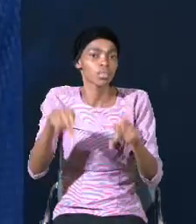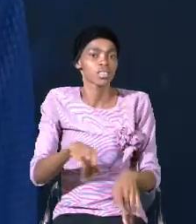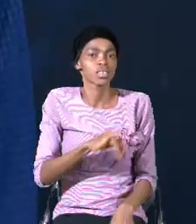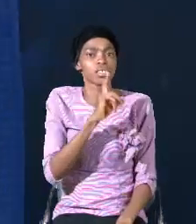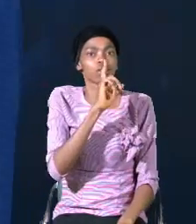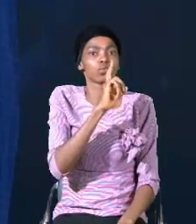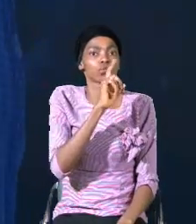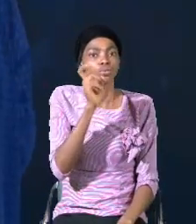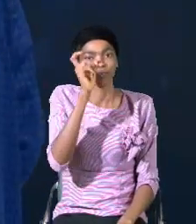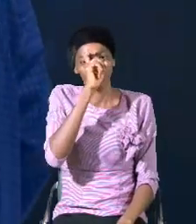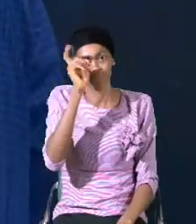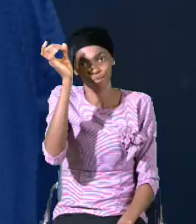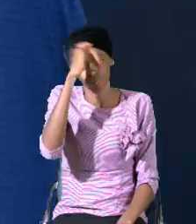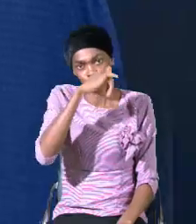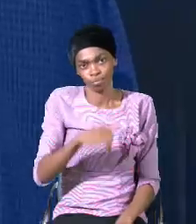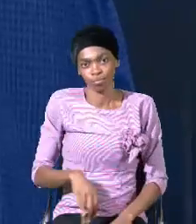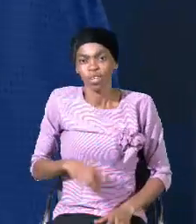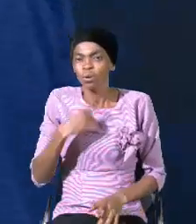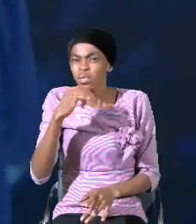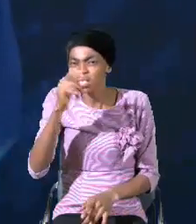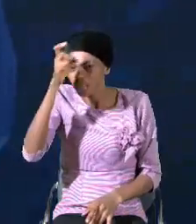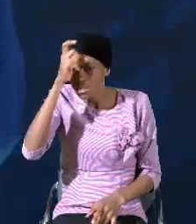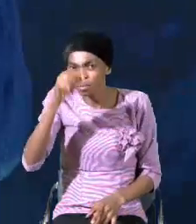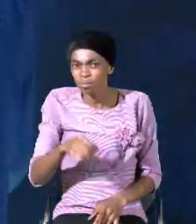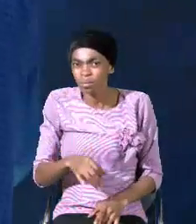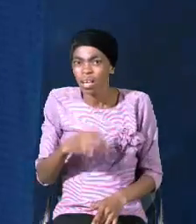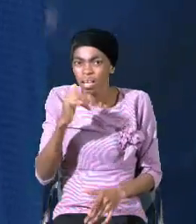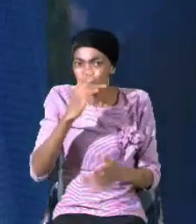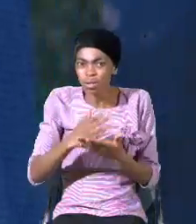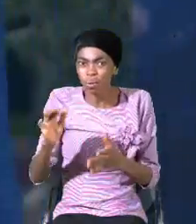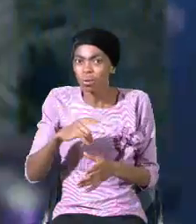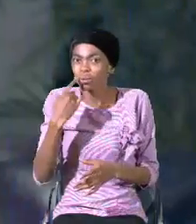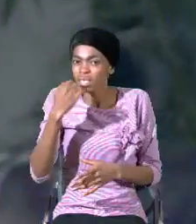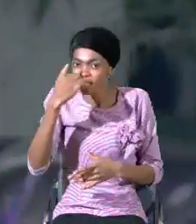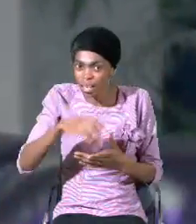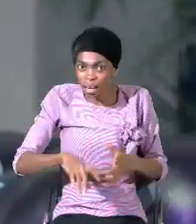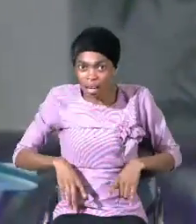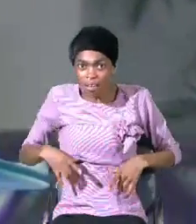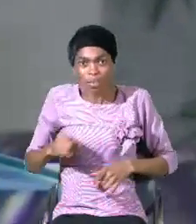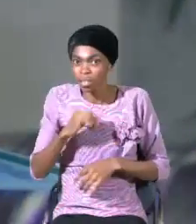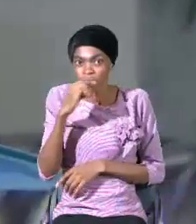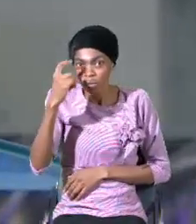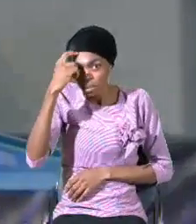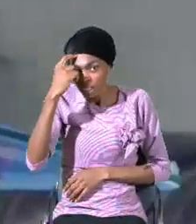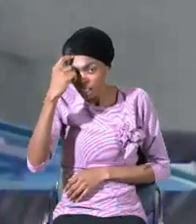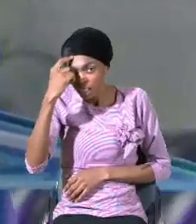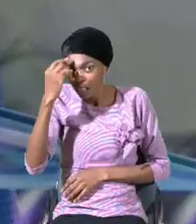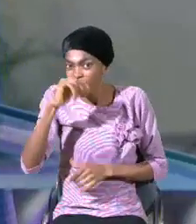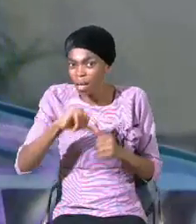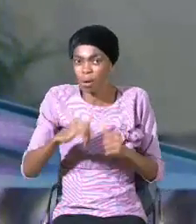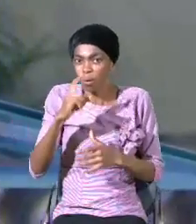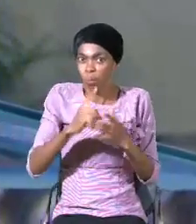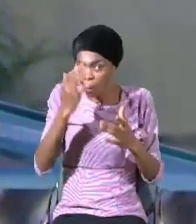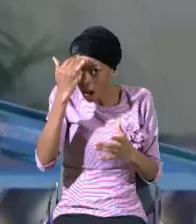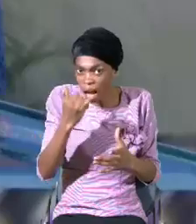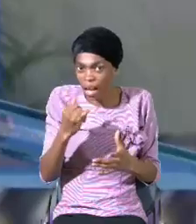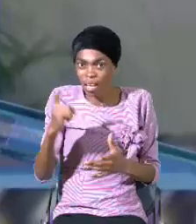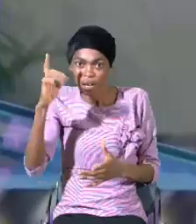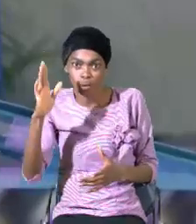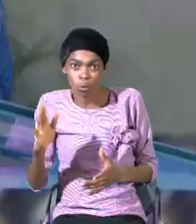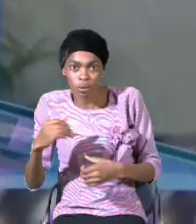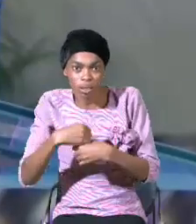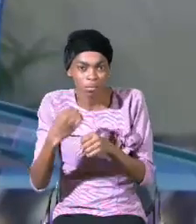fool? Somebody who is a liar. And he did not think about why God made him, why